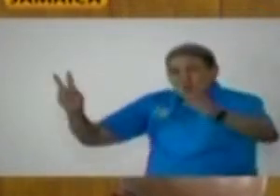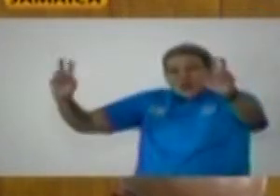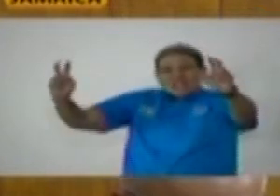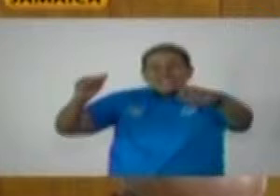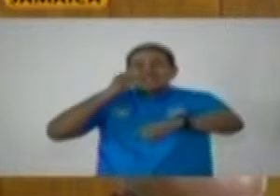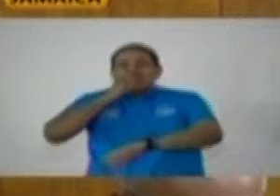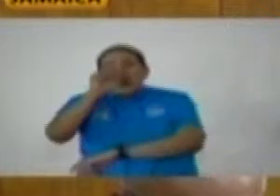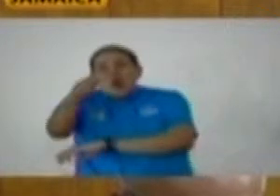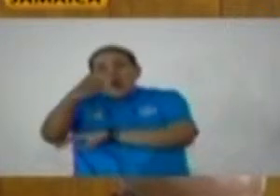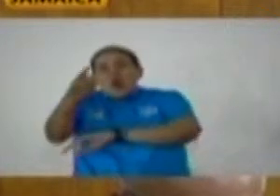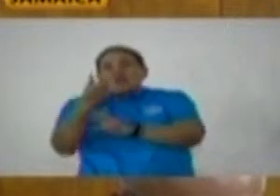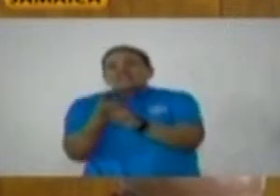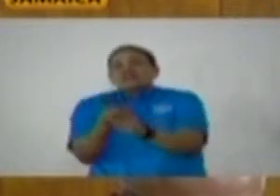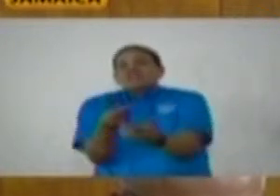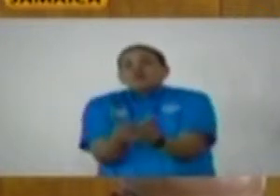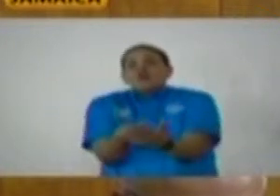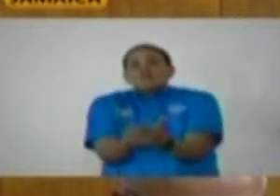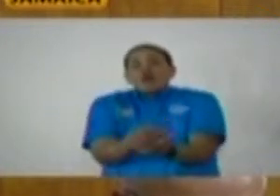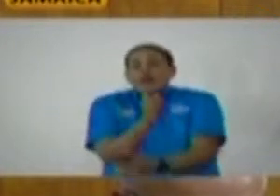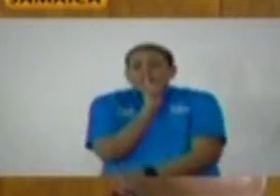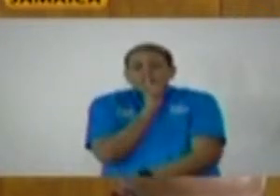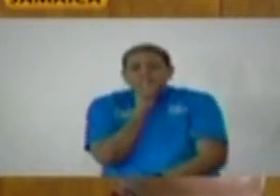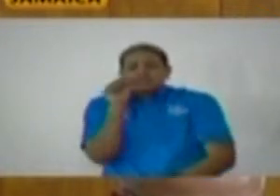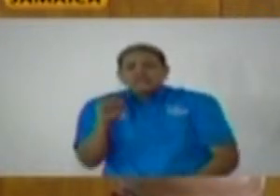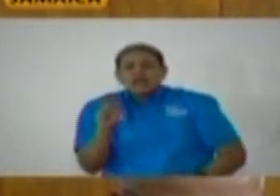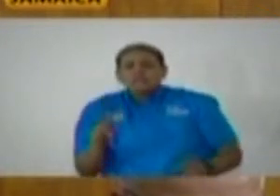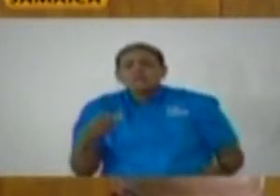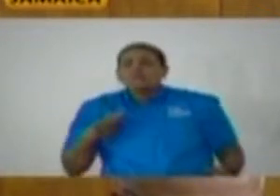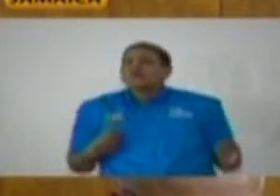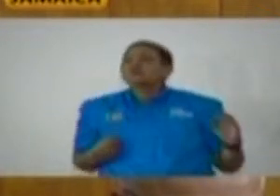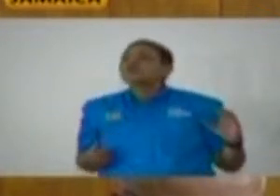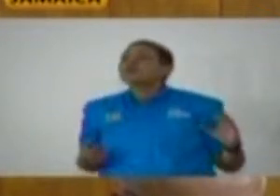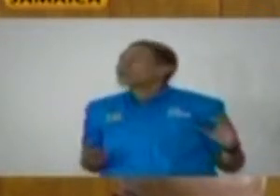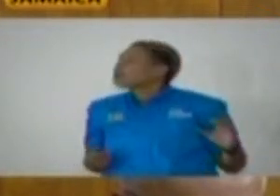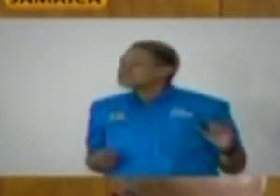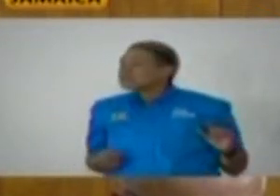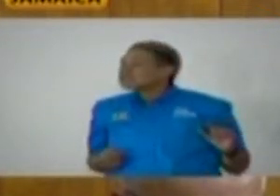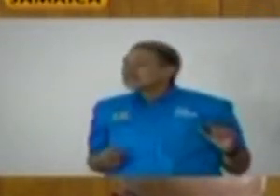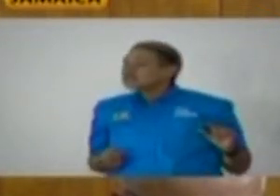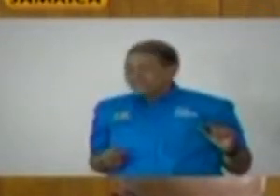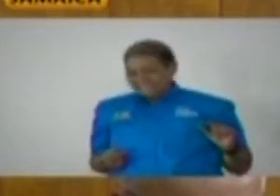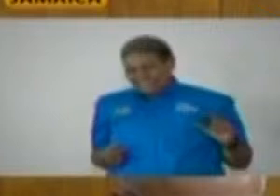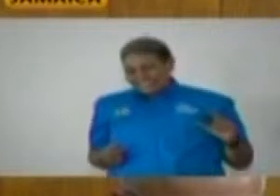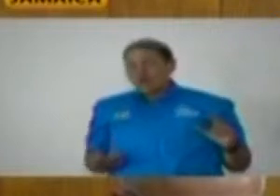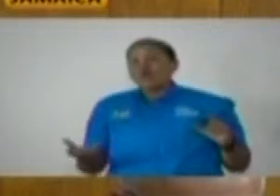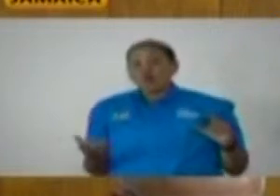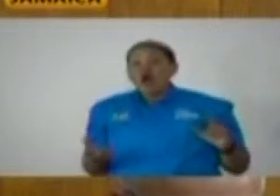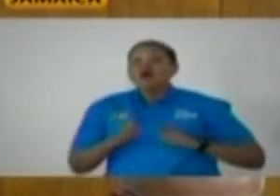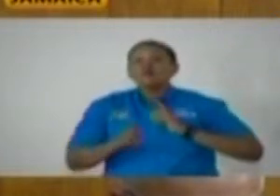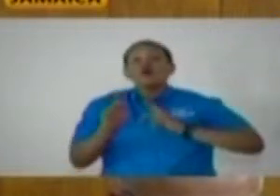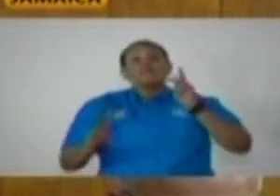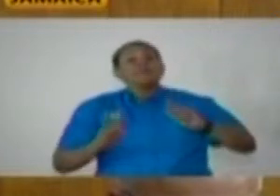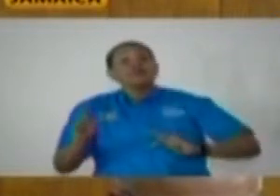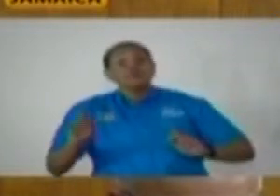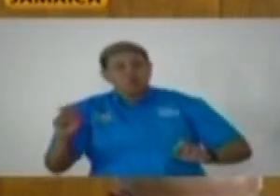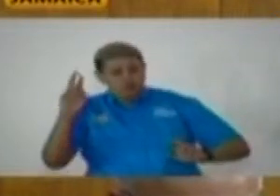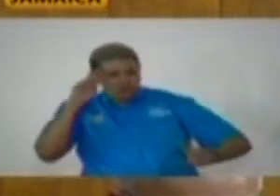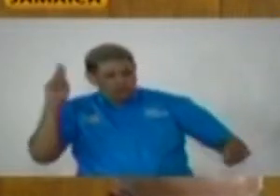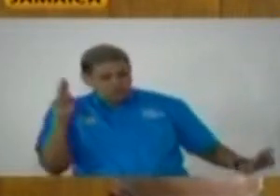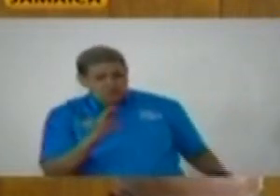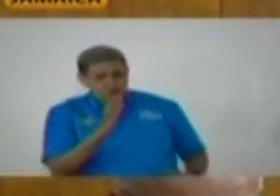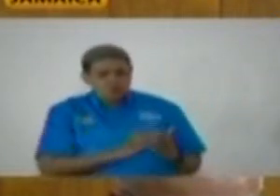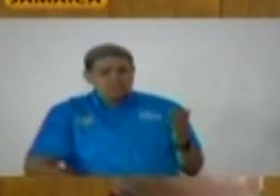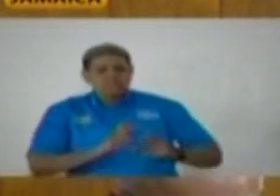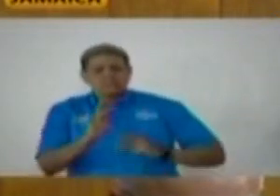solely around money. Yes, there are people who want more money, absolutely. but people want to be treated with a